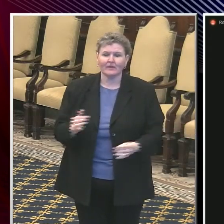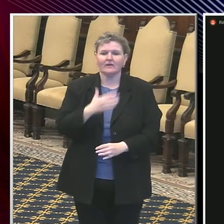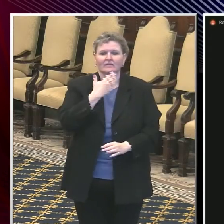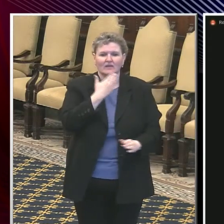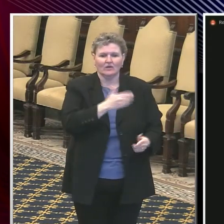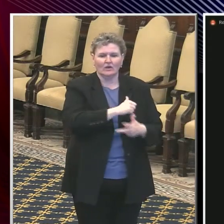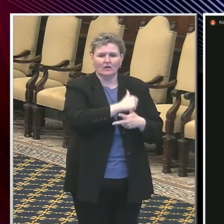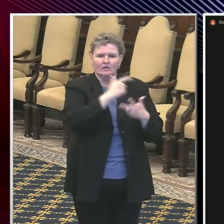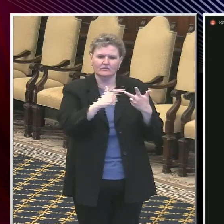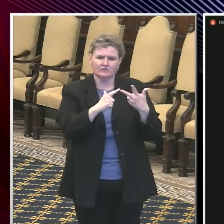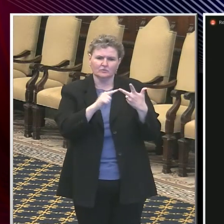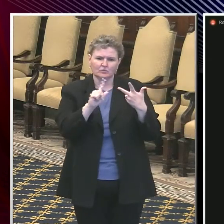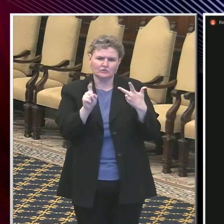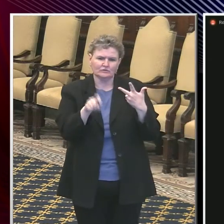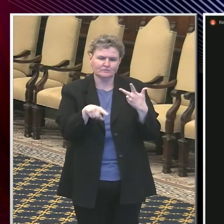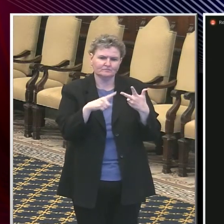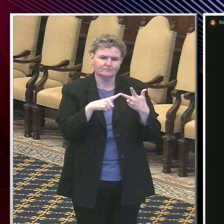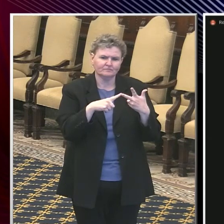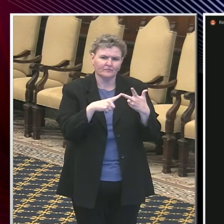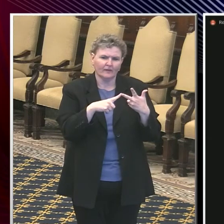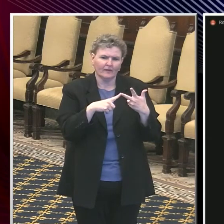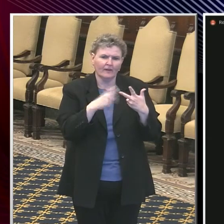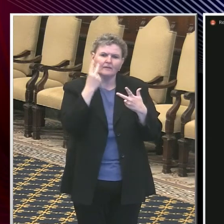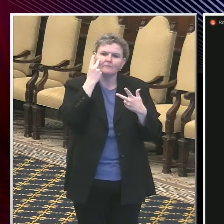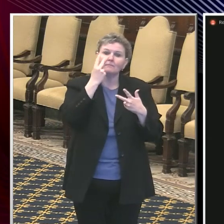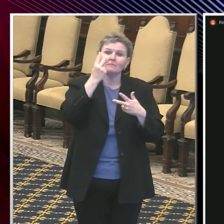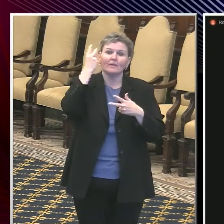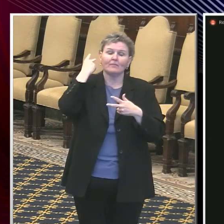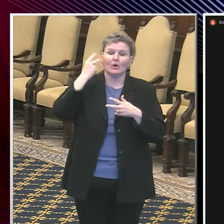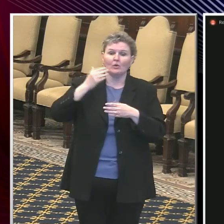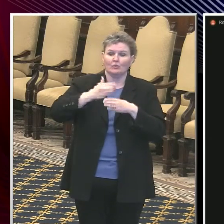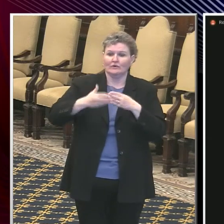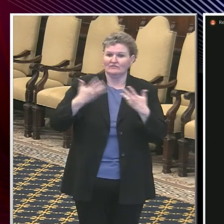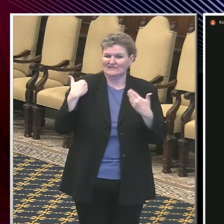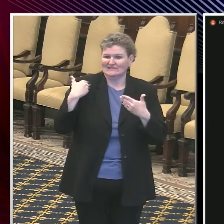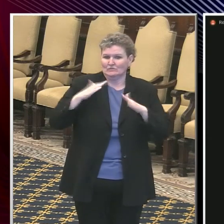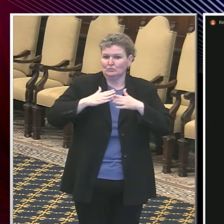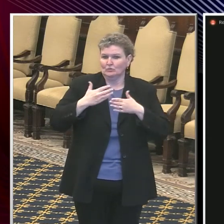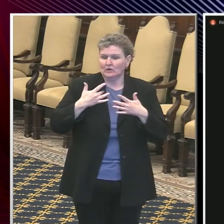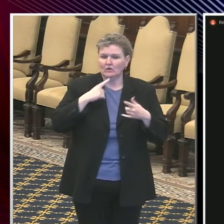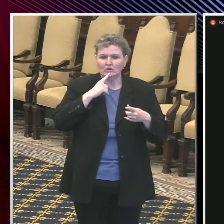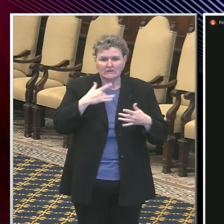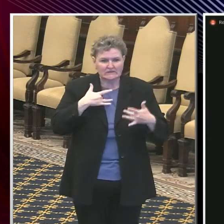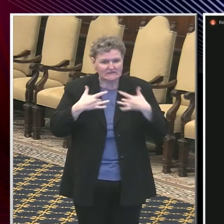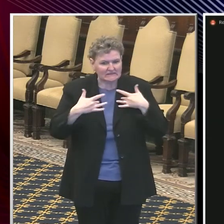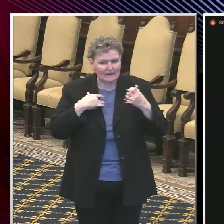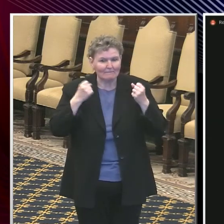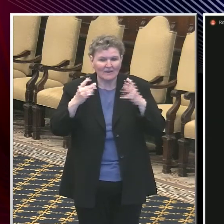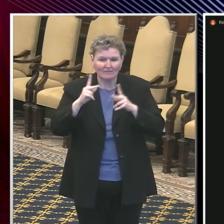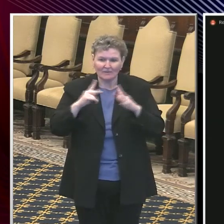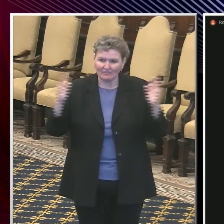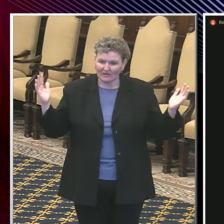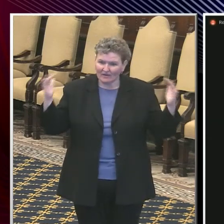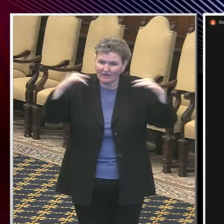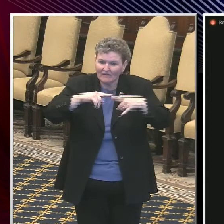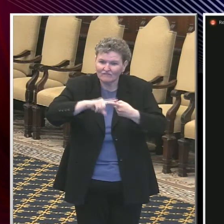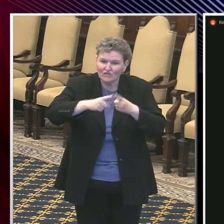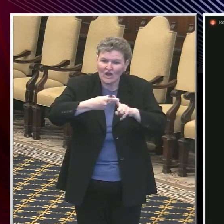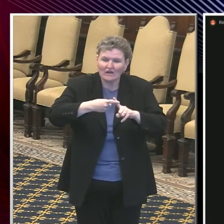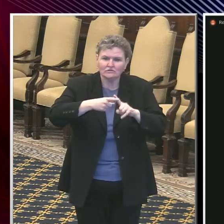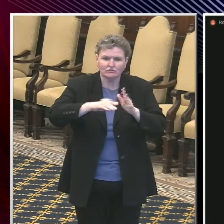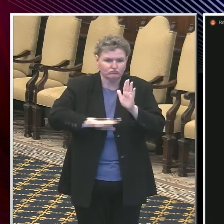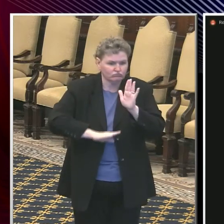it possible for them to meet in those large spaces and do social distancing? And if not, what suggestions do you